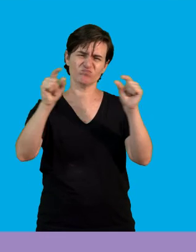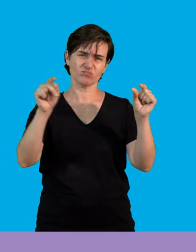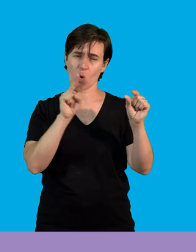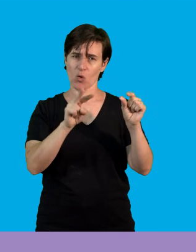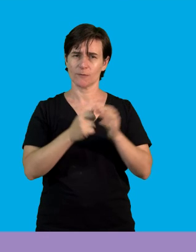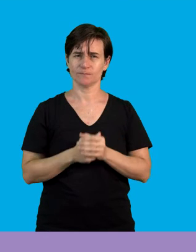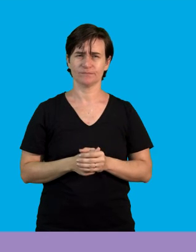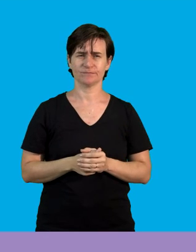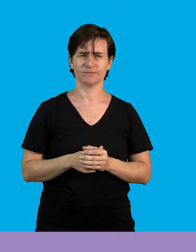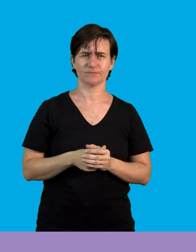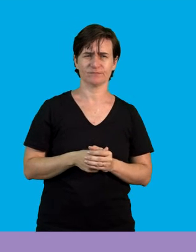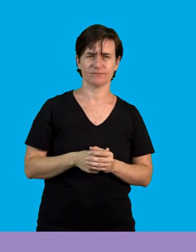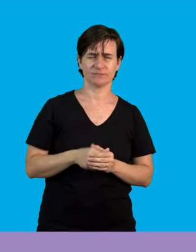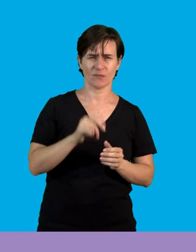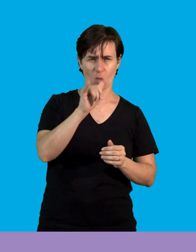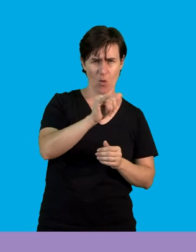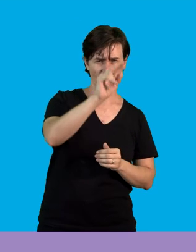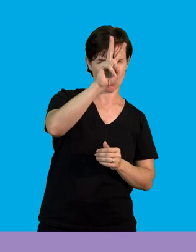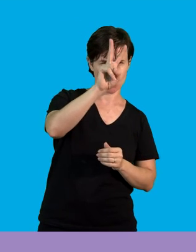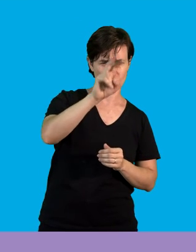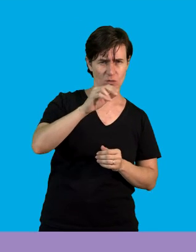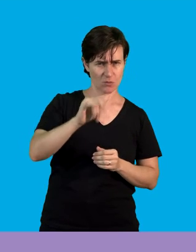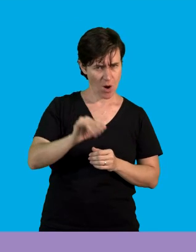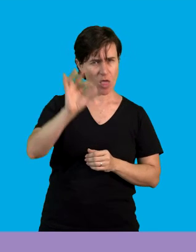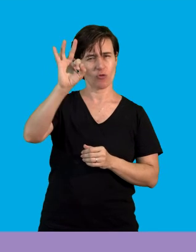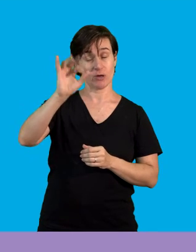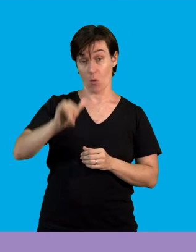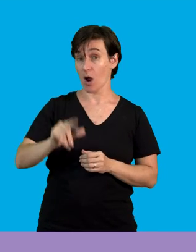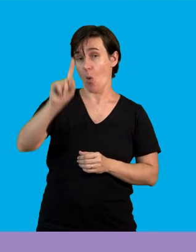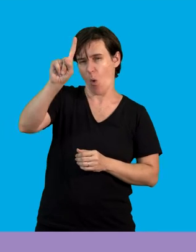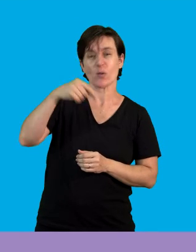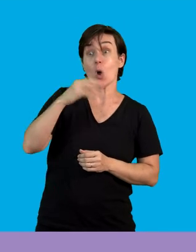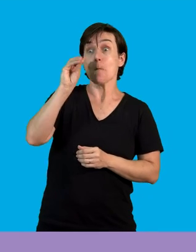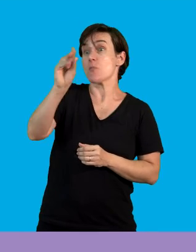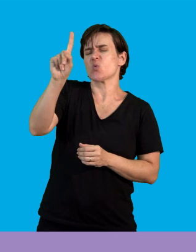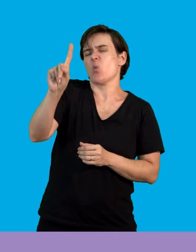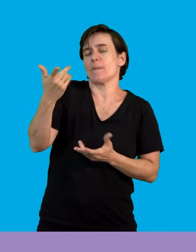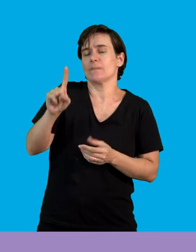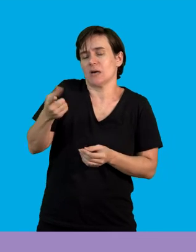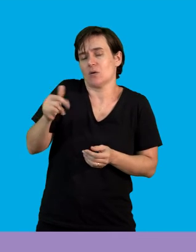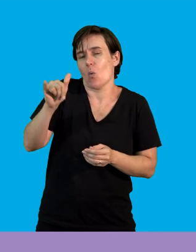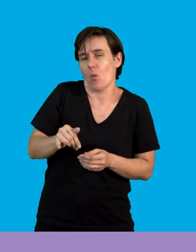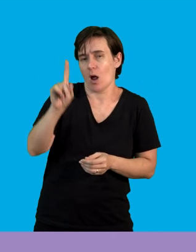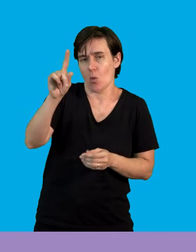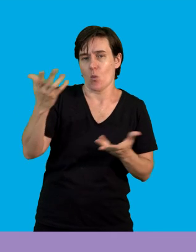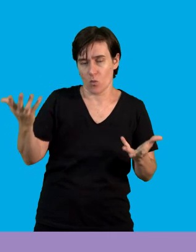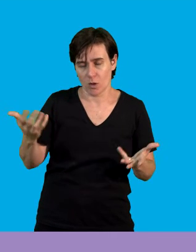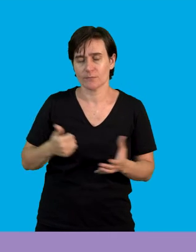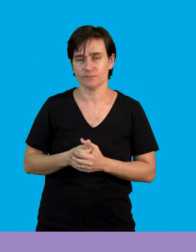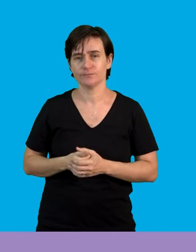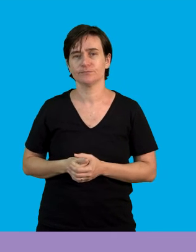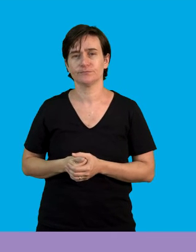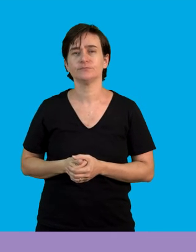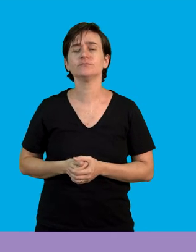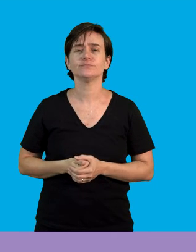one is 2, the next one is 3, and the next one is 1, though it is not written in